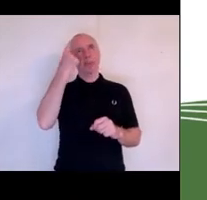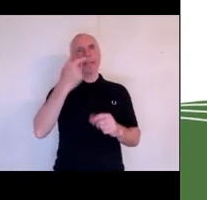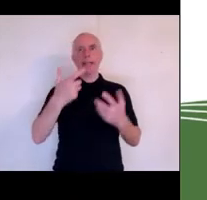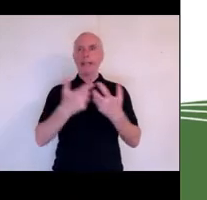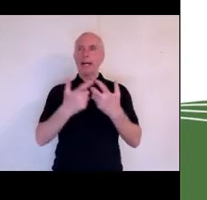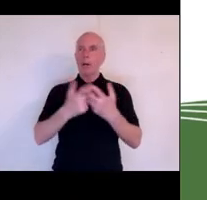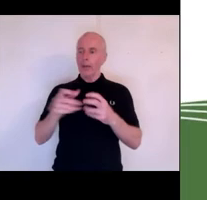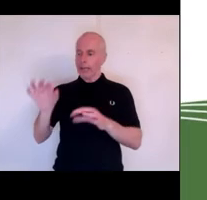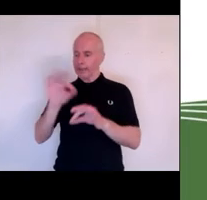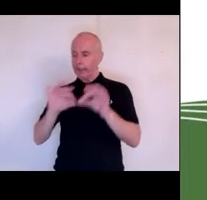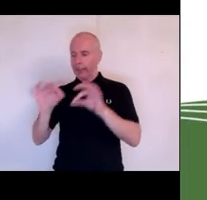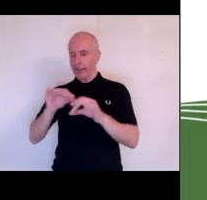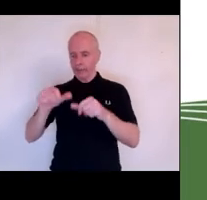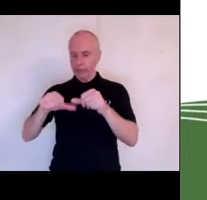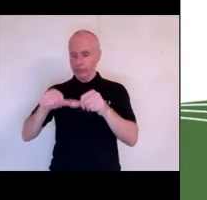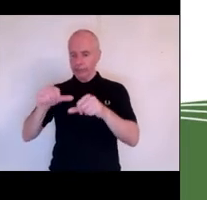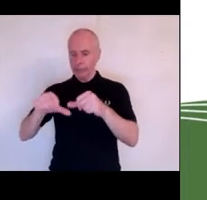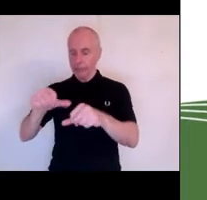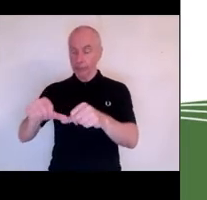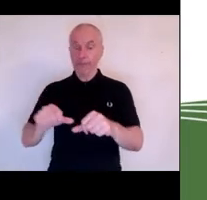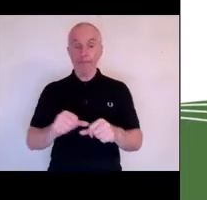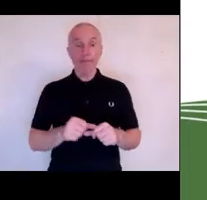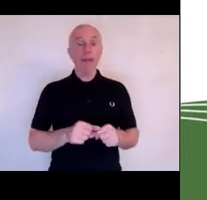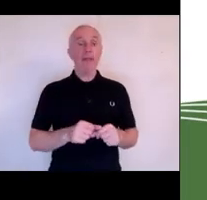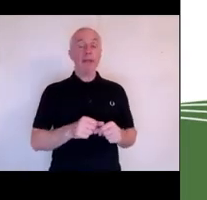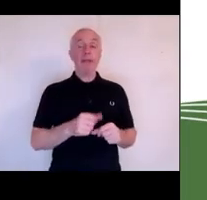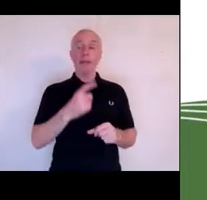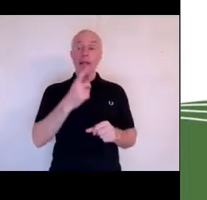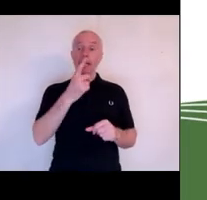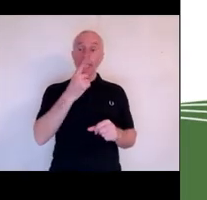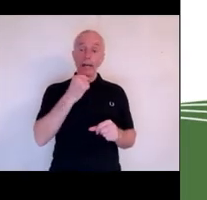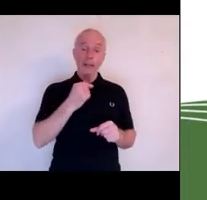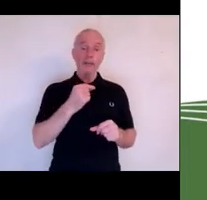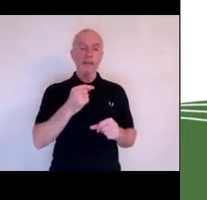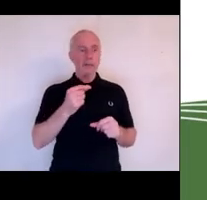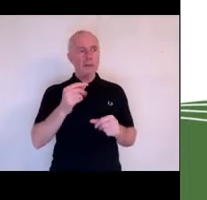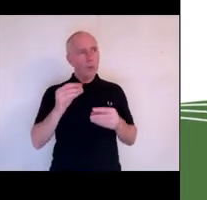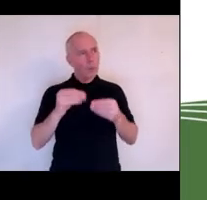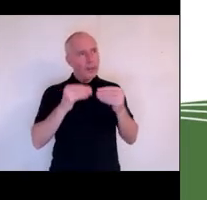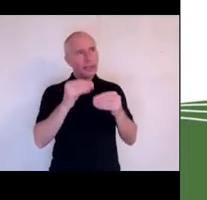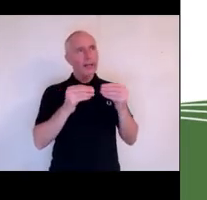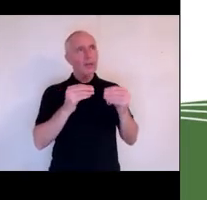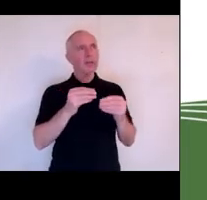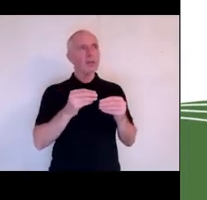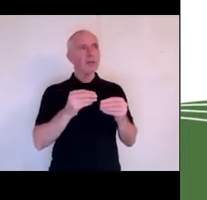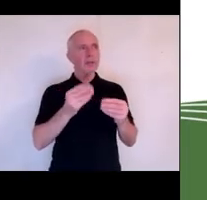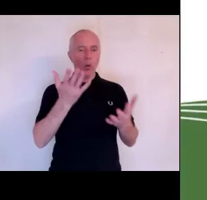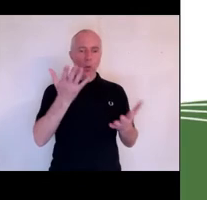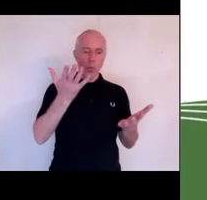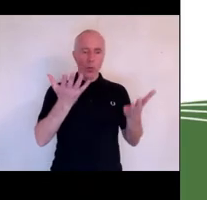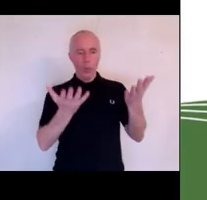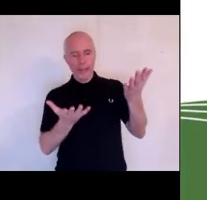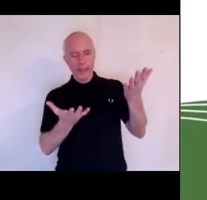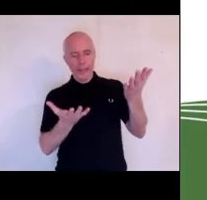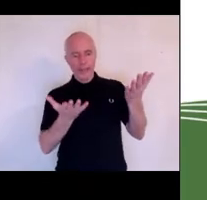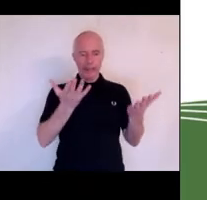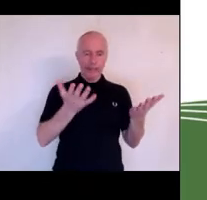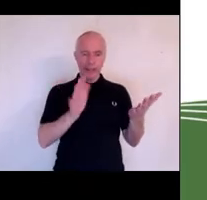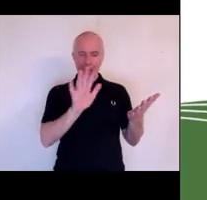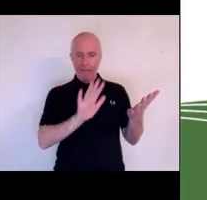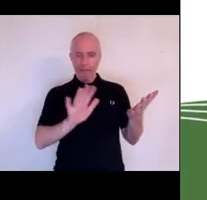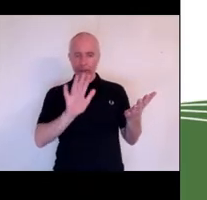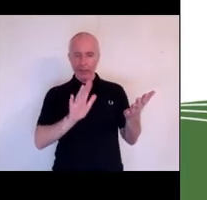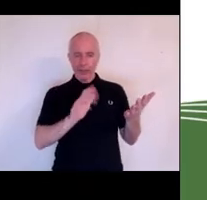able to essentially make mass weighted averages and weighted averages on the